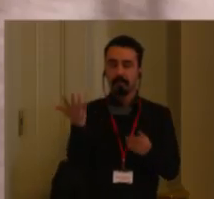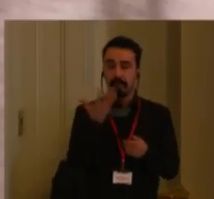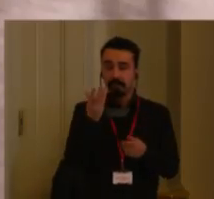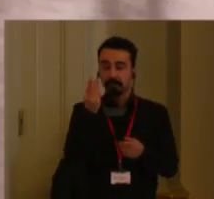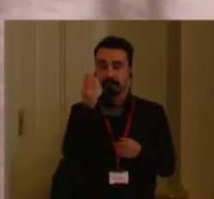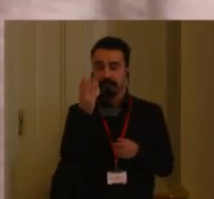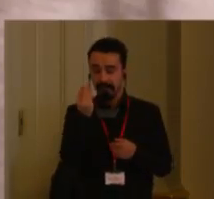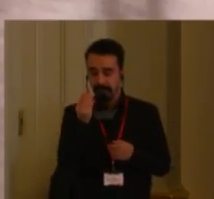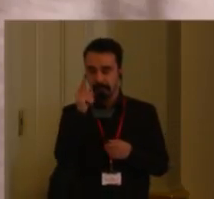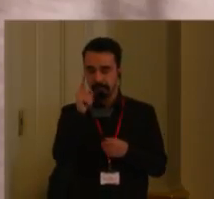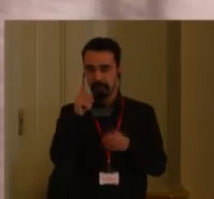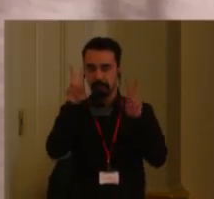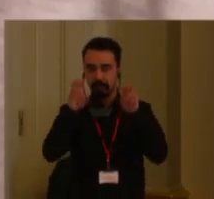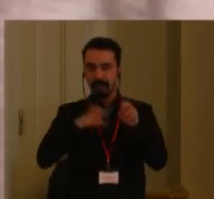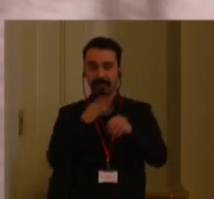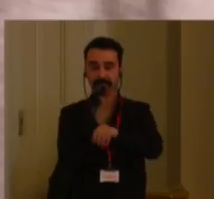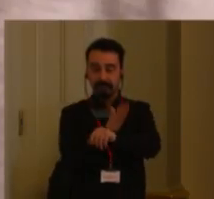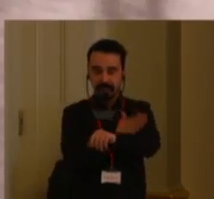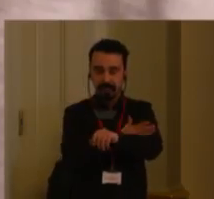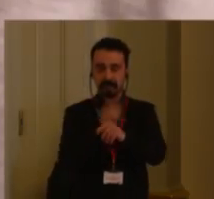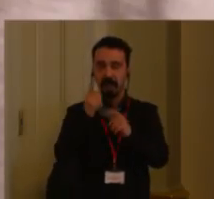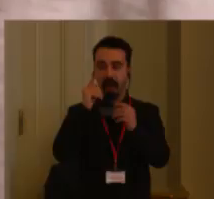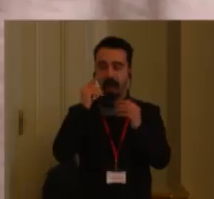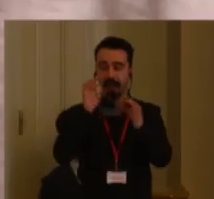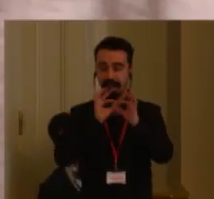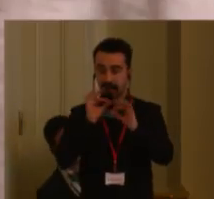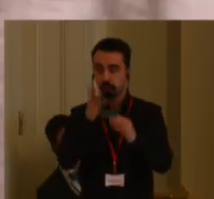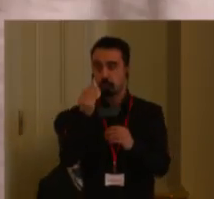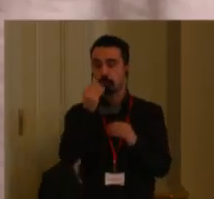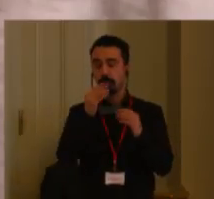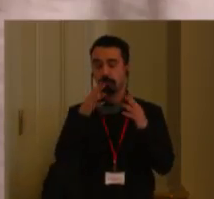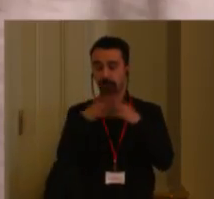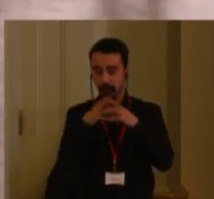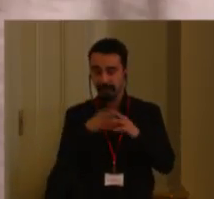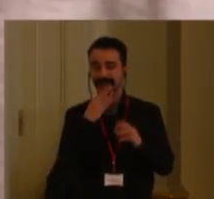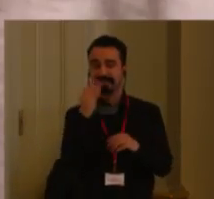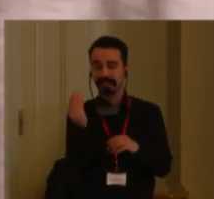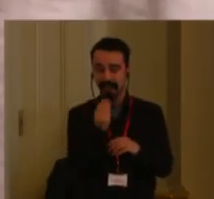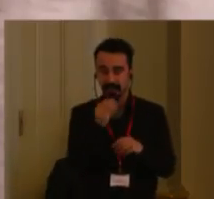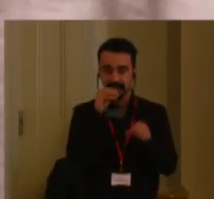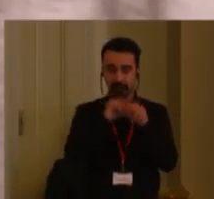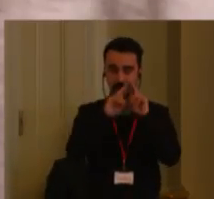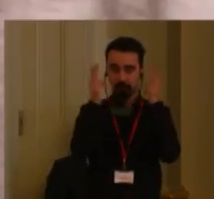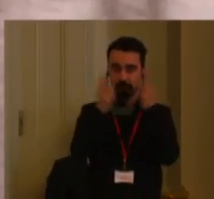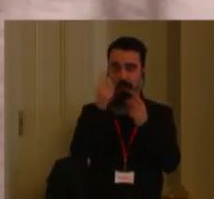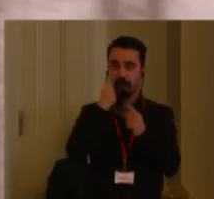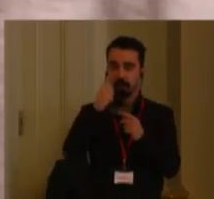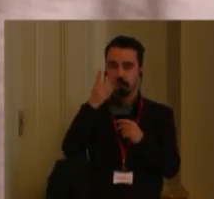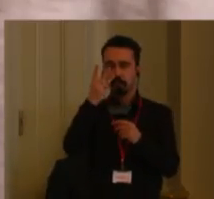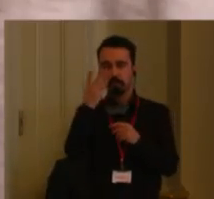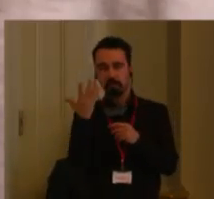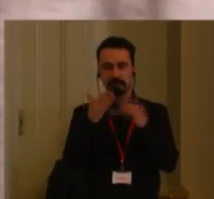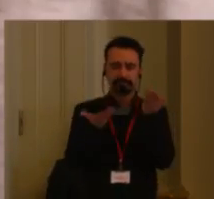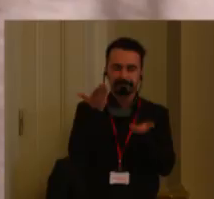fellow citizens and the concerns that they share with young people around the world about inequality